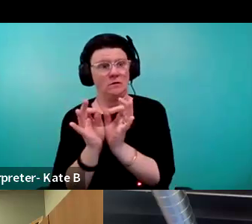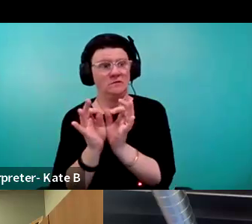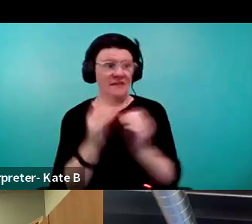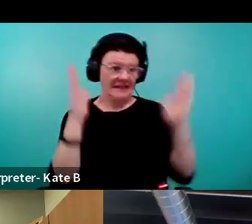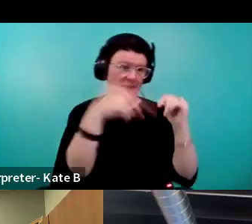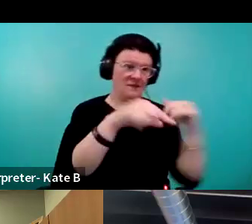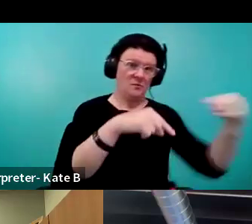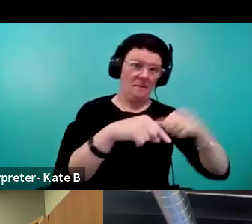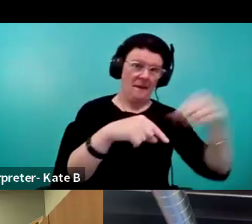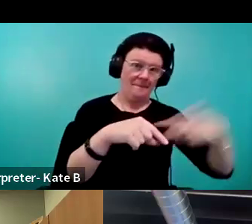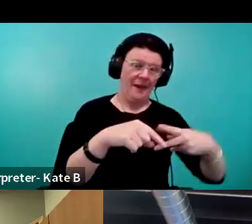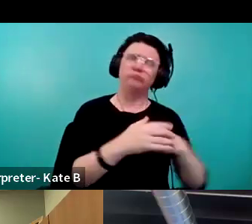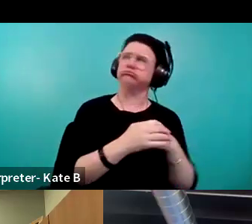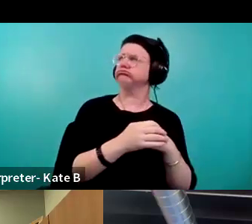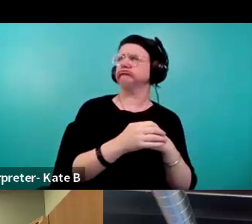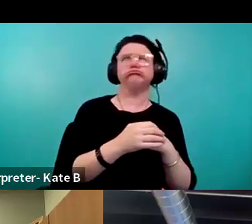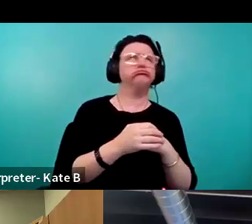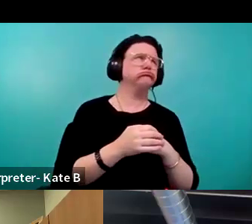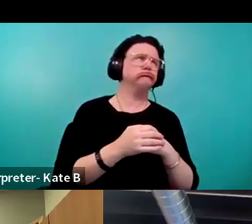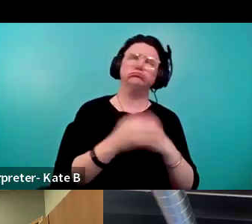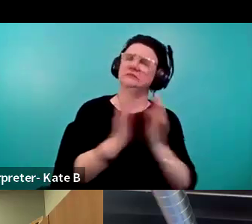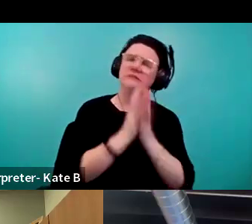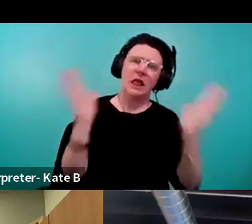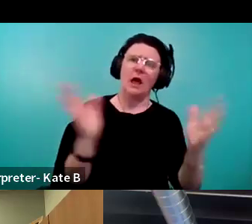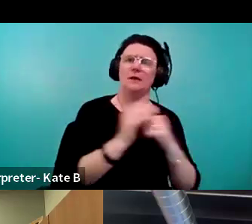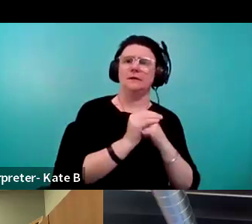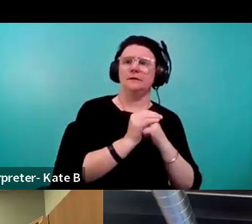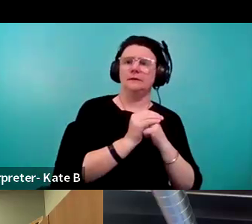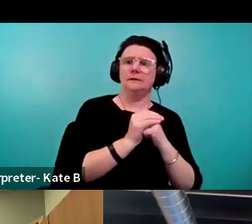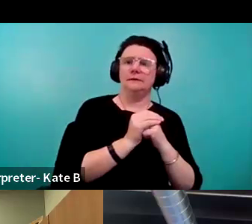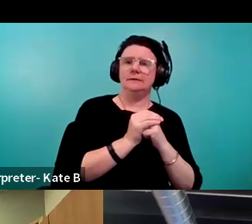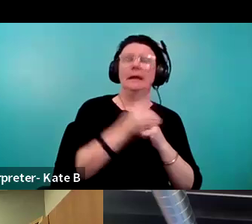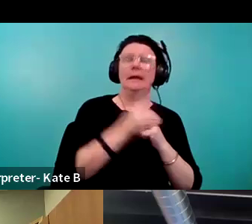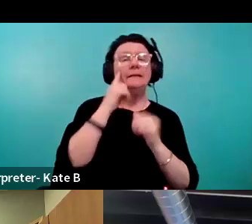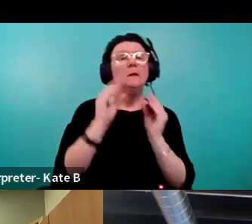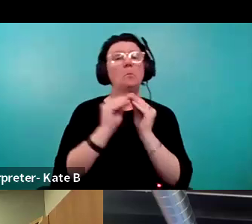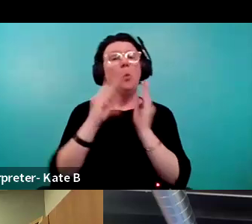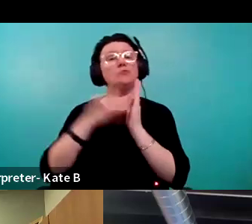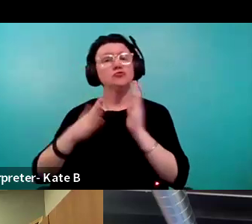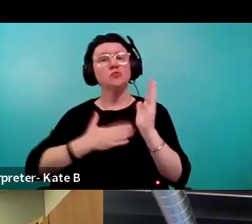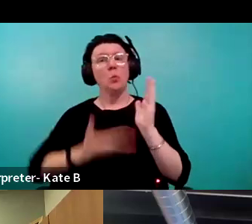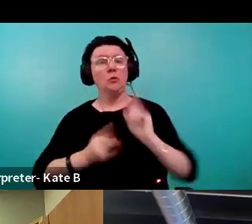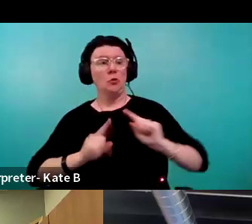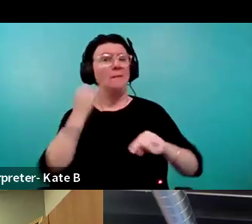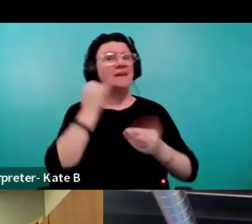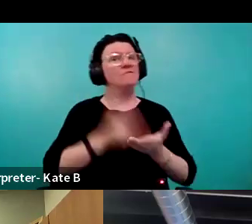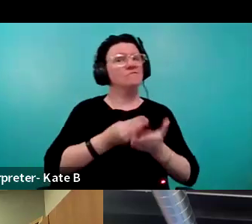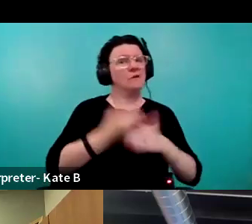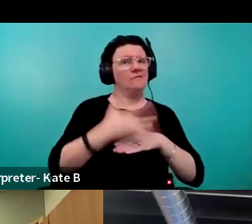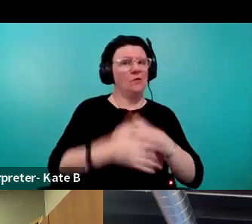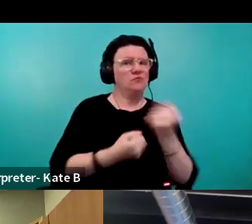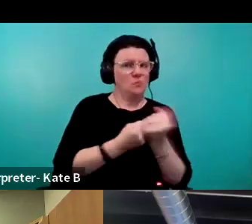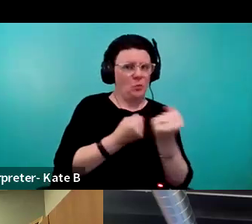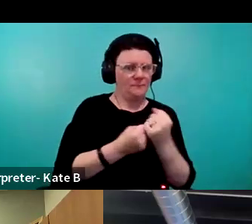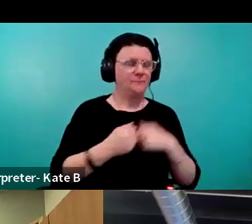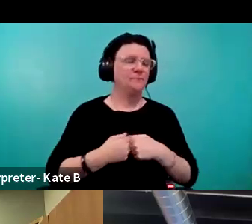back is huge. And more would be able to come, I think, if there was funding available. I